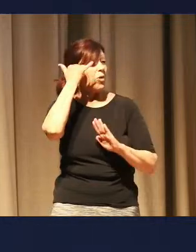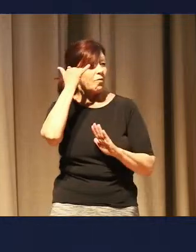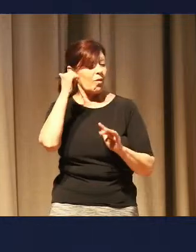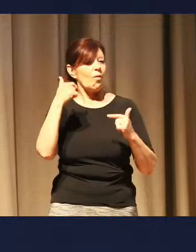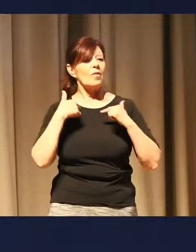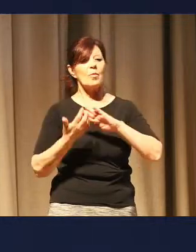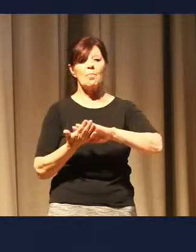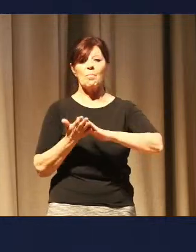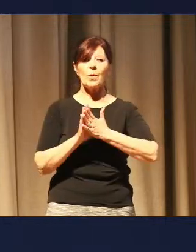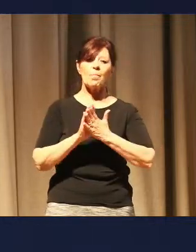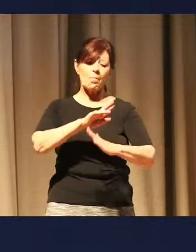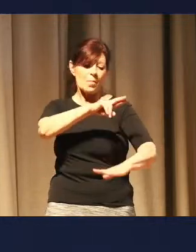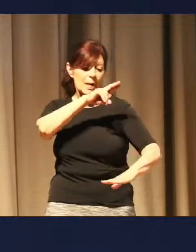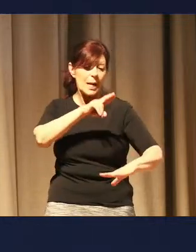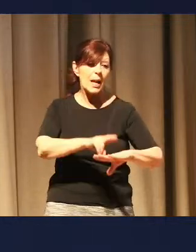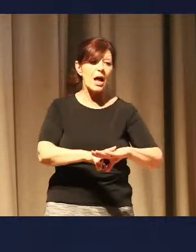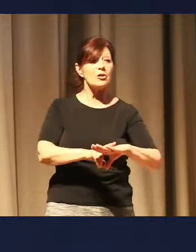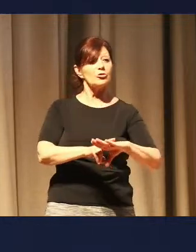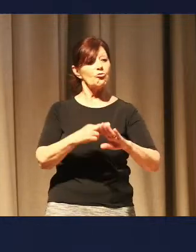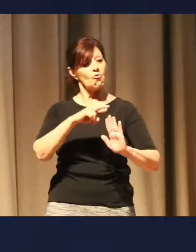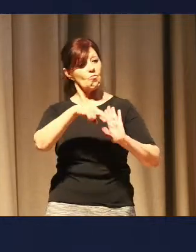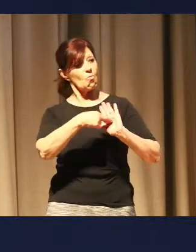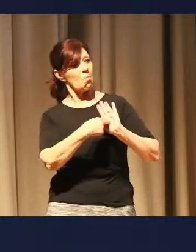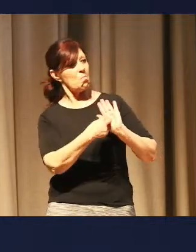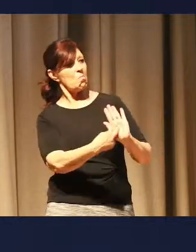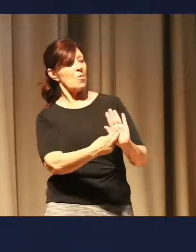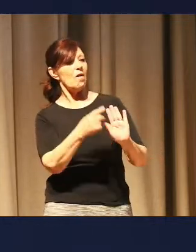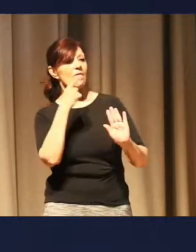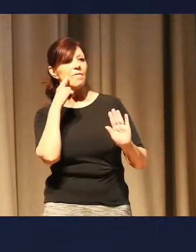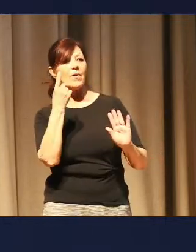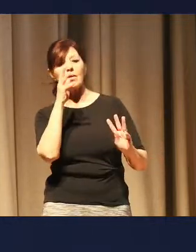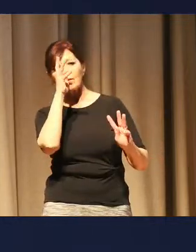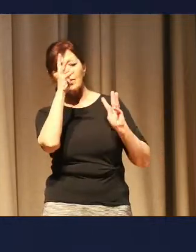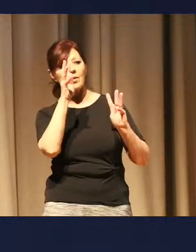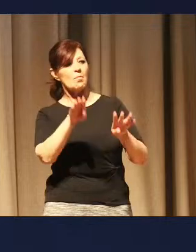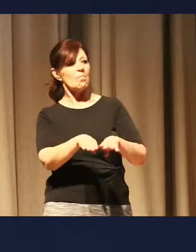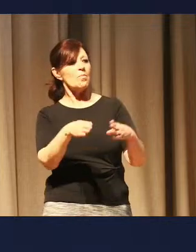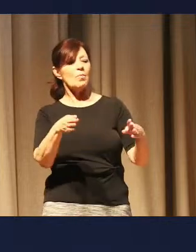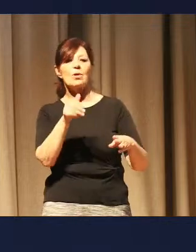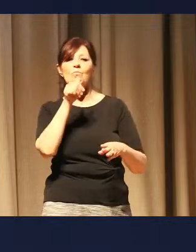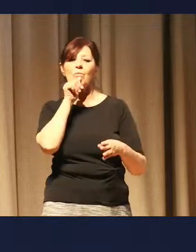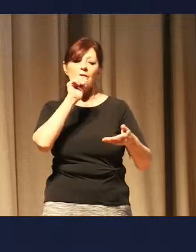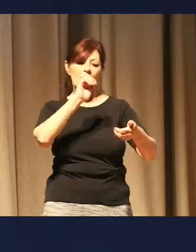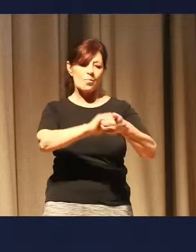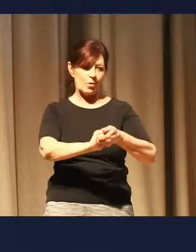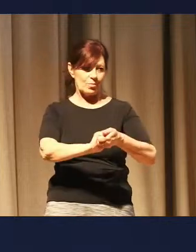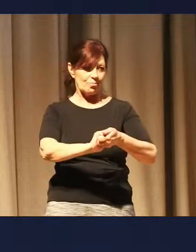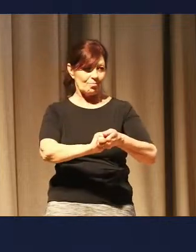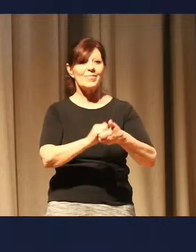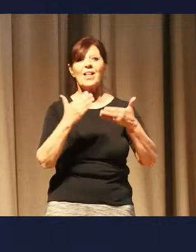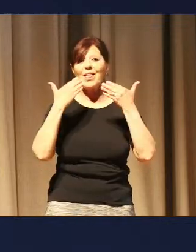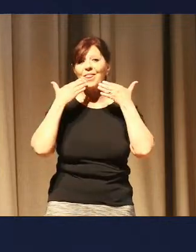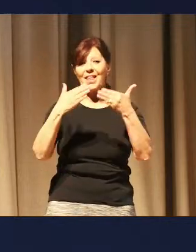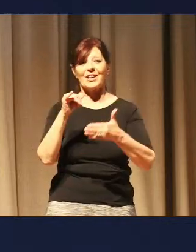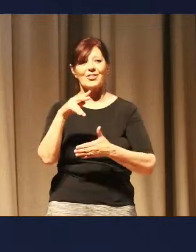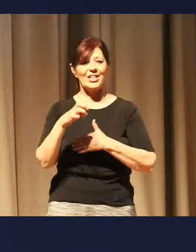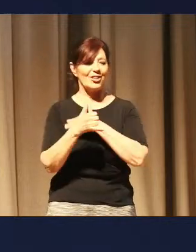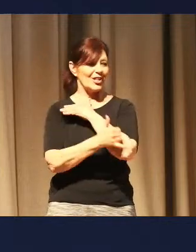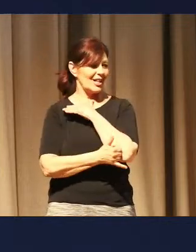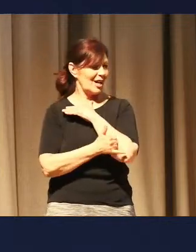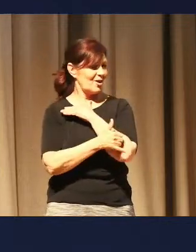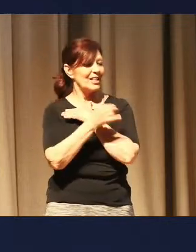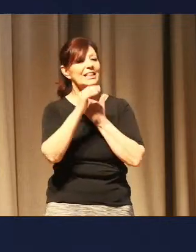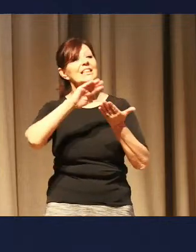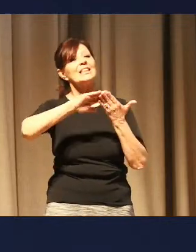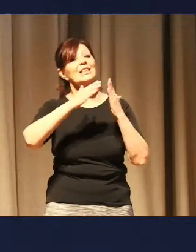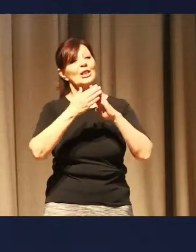have become a national role model for innovative public-private partnerships. Thank you, Erie County and the